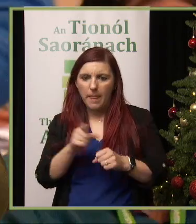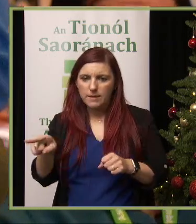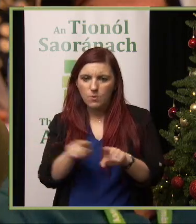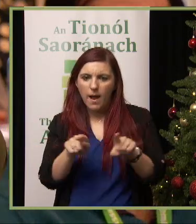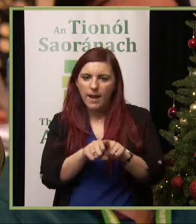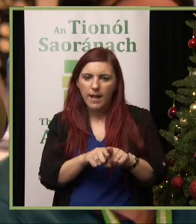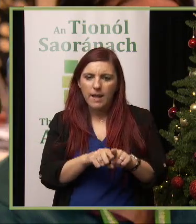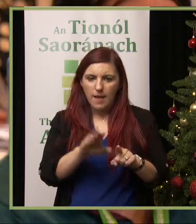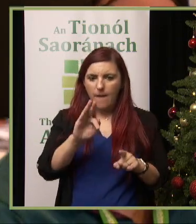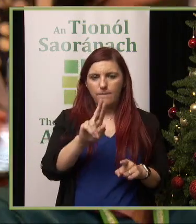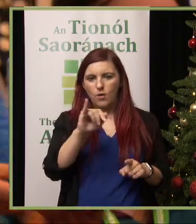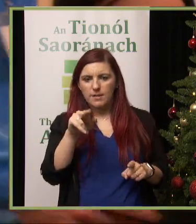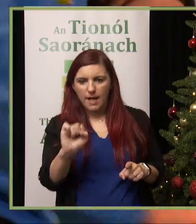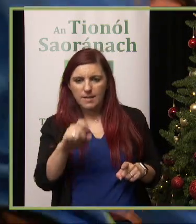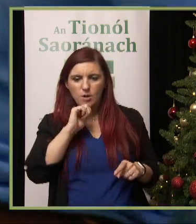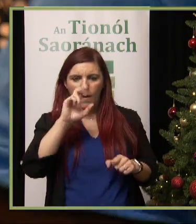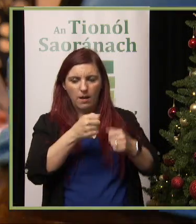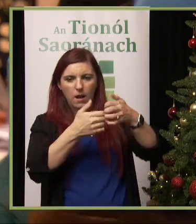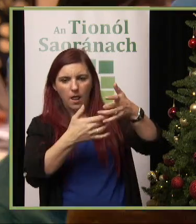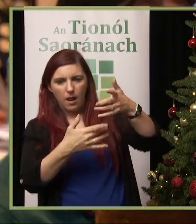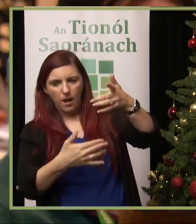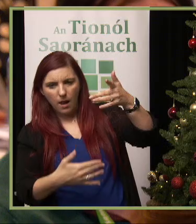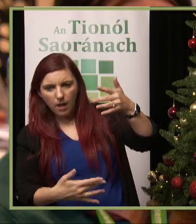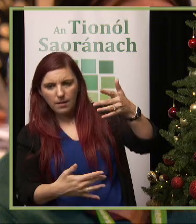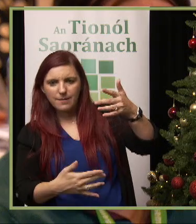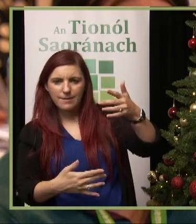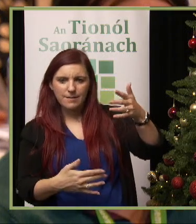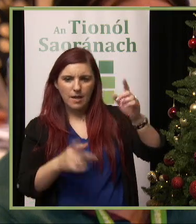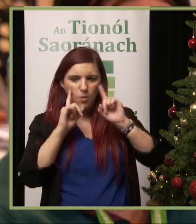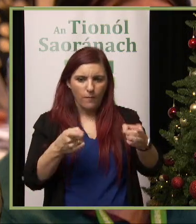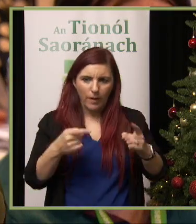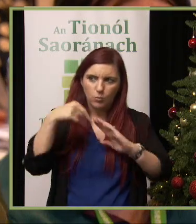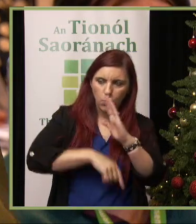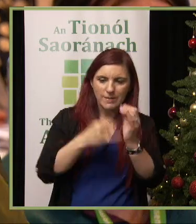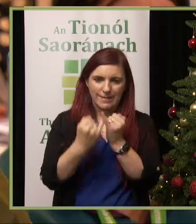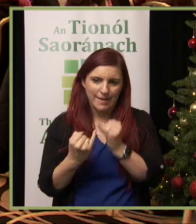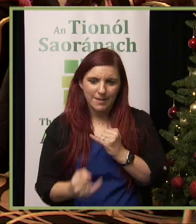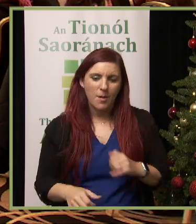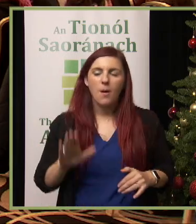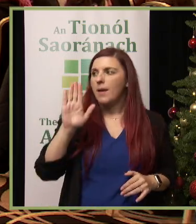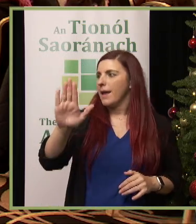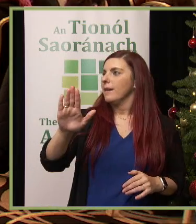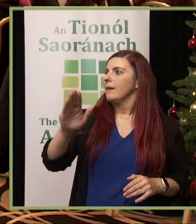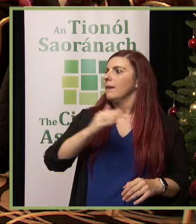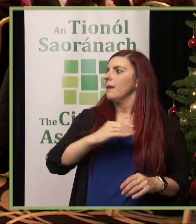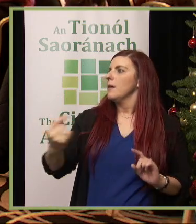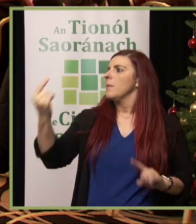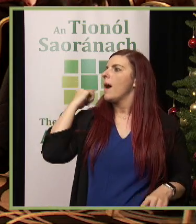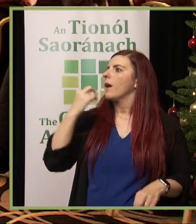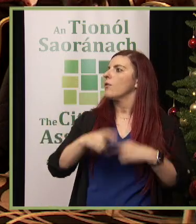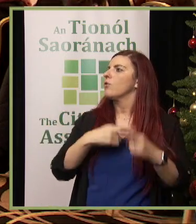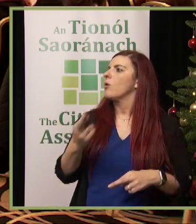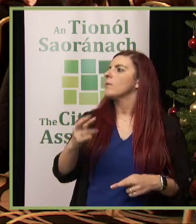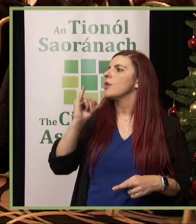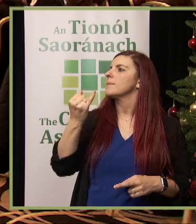you have fungicides as well, and you can go on and on and on with that. So you just need to be, you know what I mean? Okay. Can I throw to the back of the room? James, is there one word that